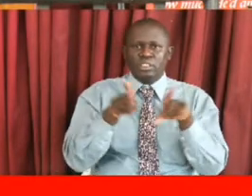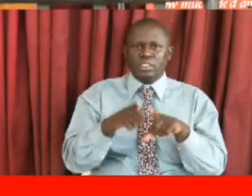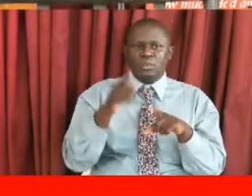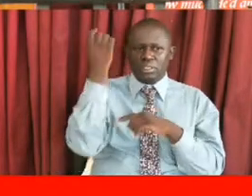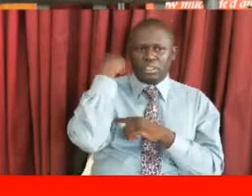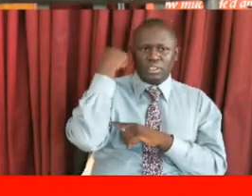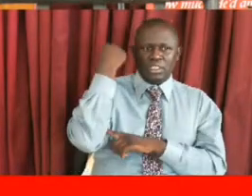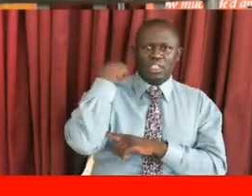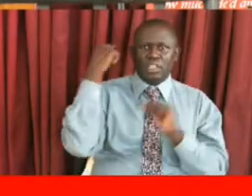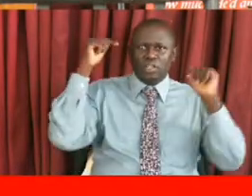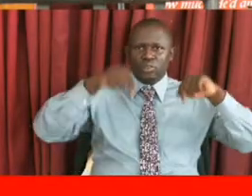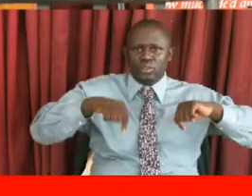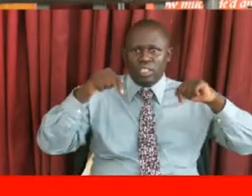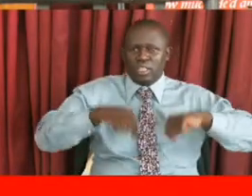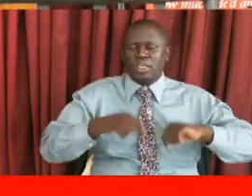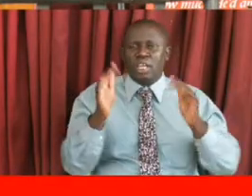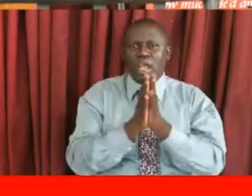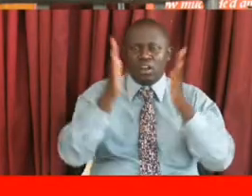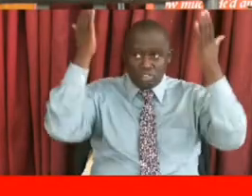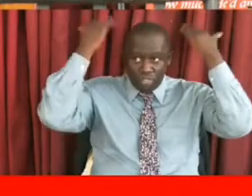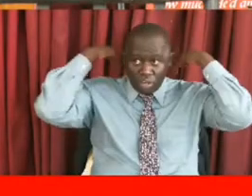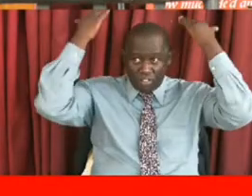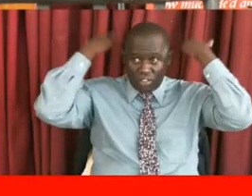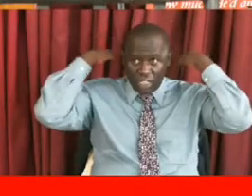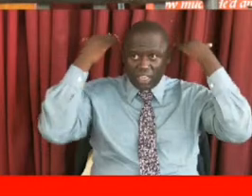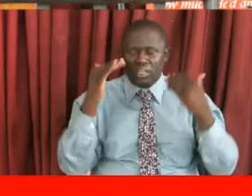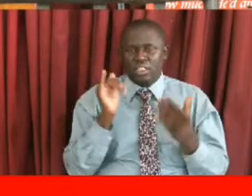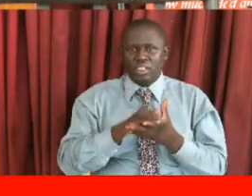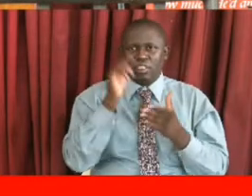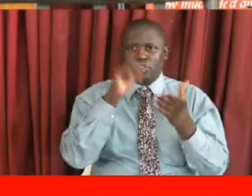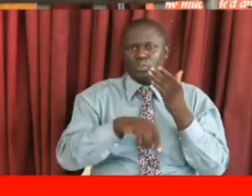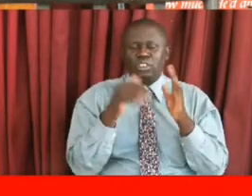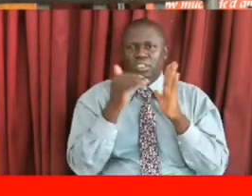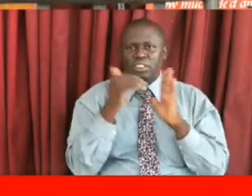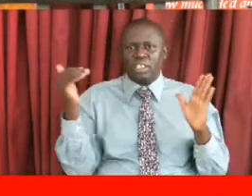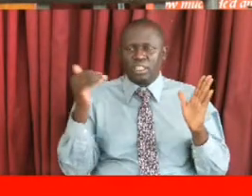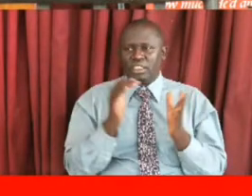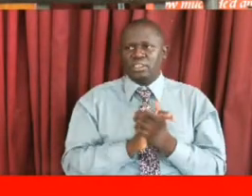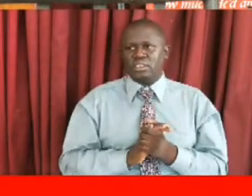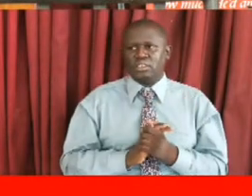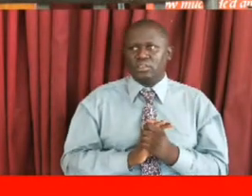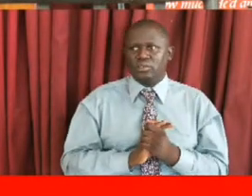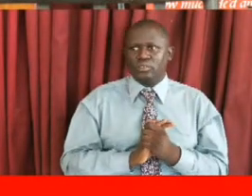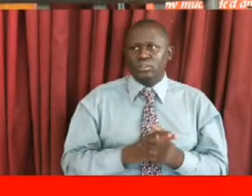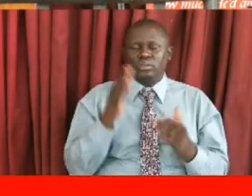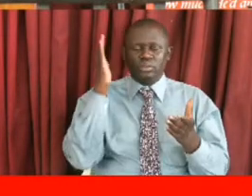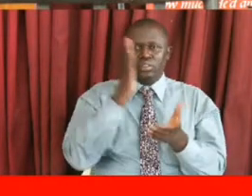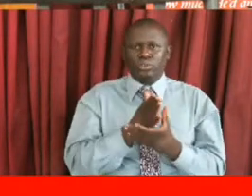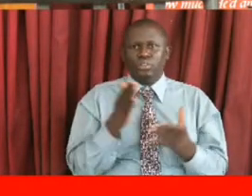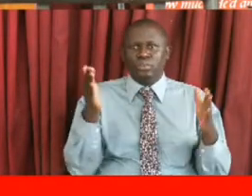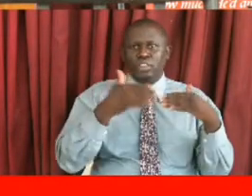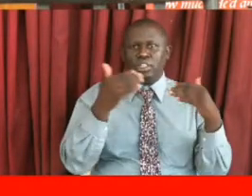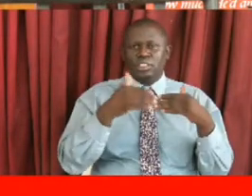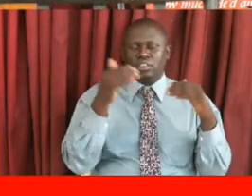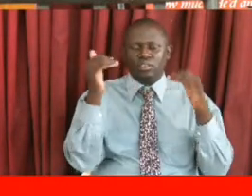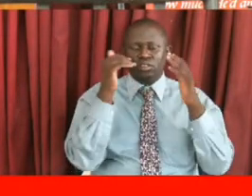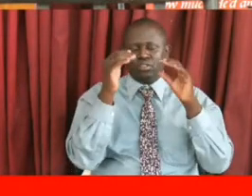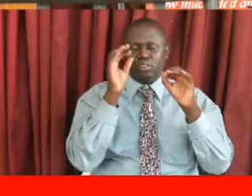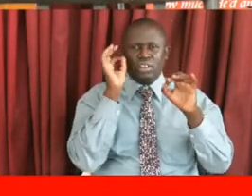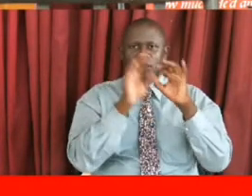yesterday today and forever that is what it is against the Gates of Hell shall be